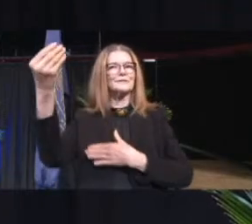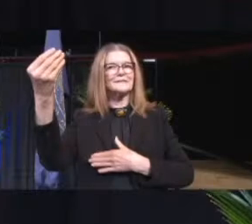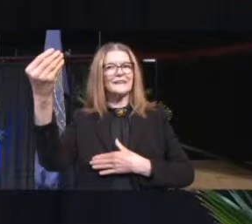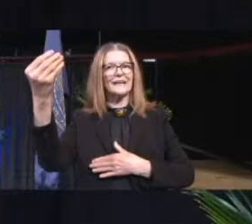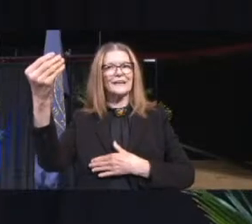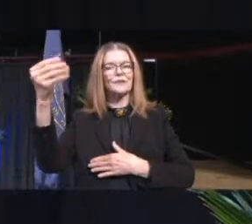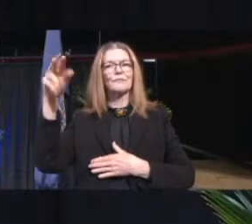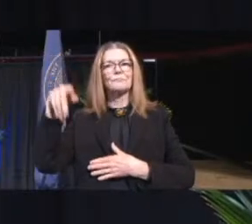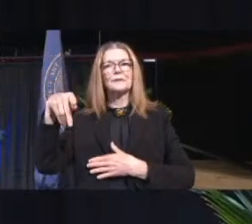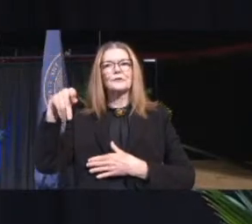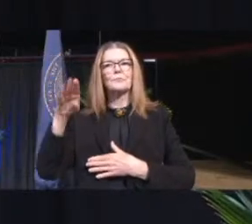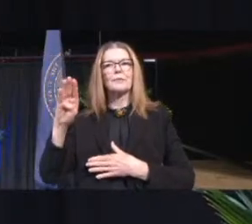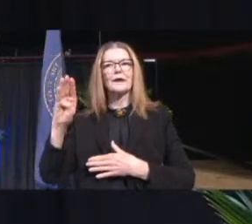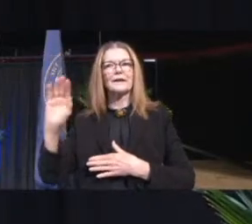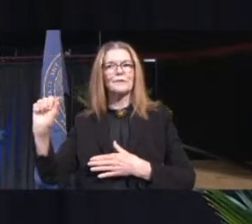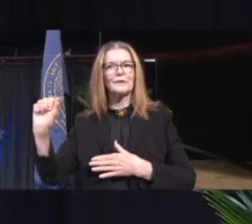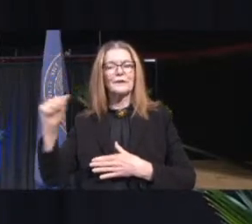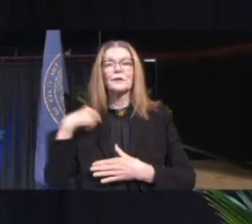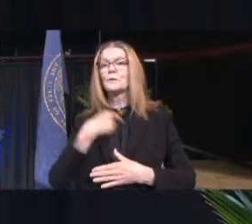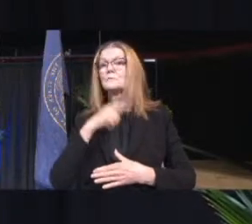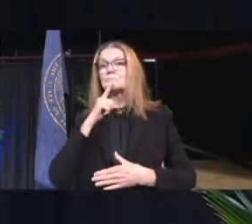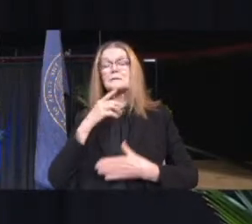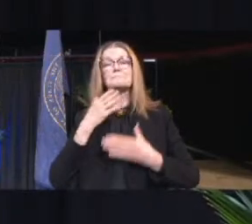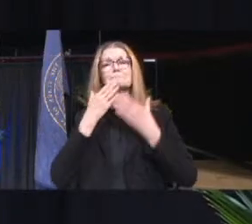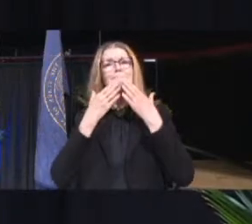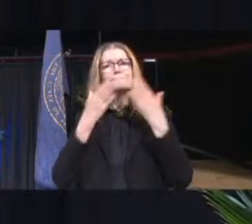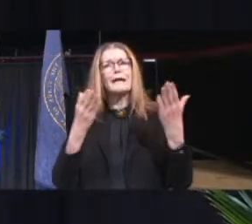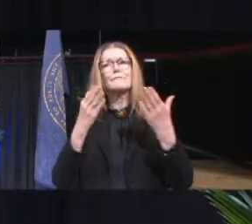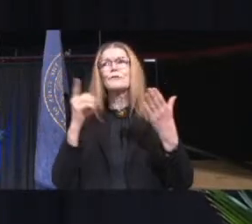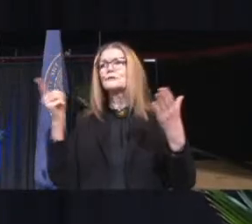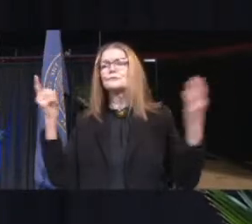Pinnacle Bank Arena. We are grateful to have you all here this